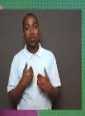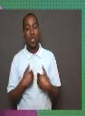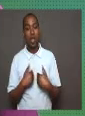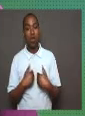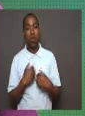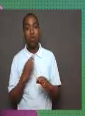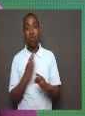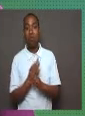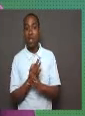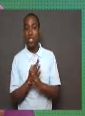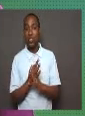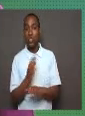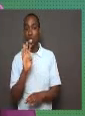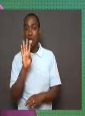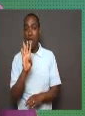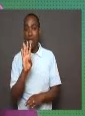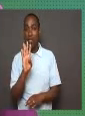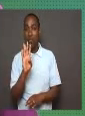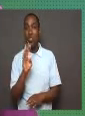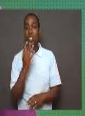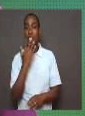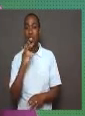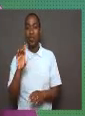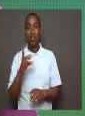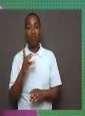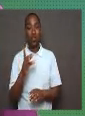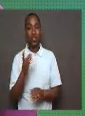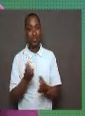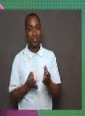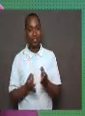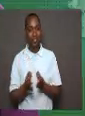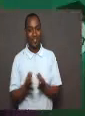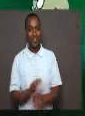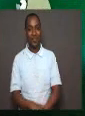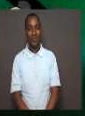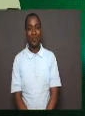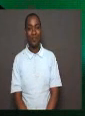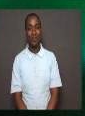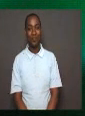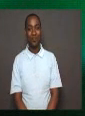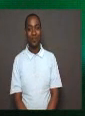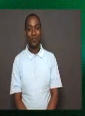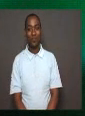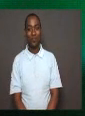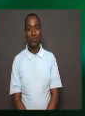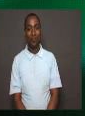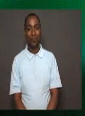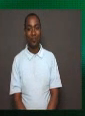4 components of the blood that we learned about today.